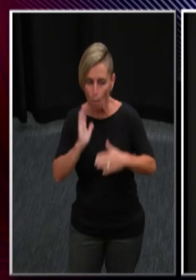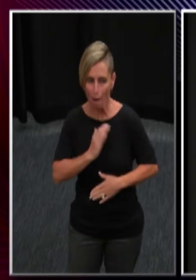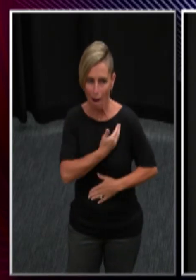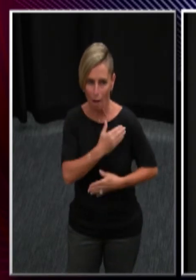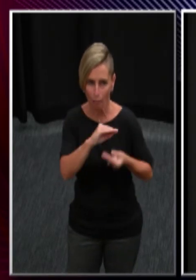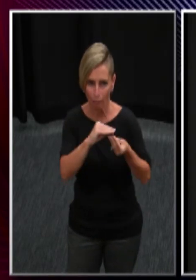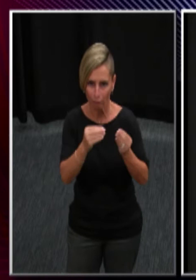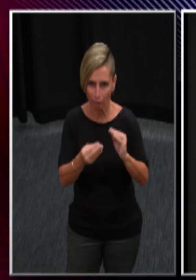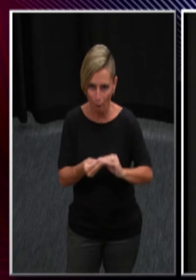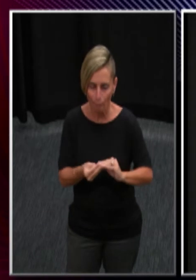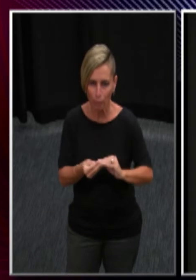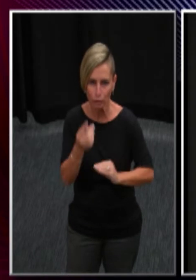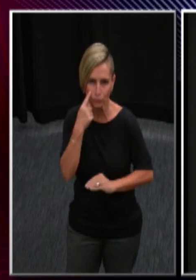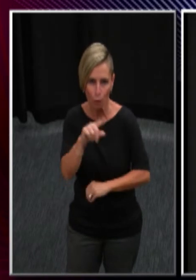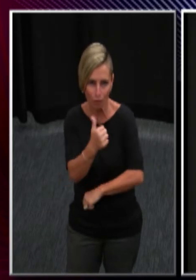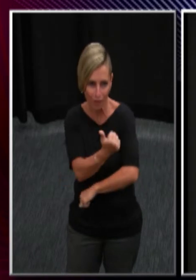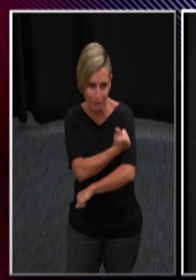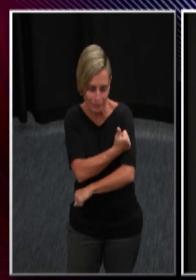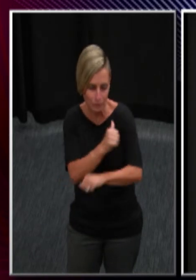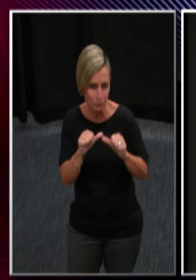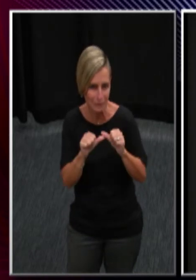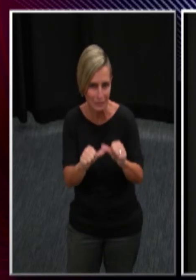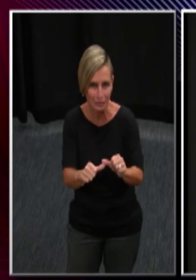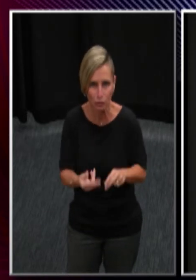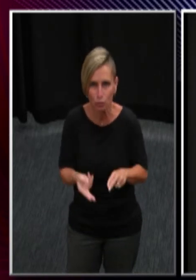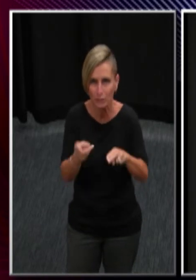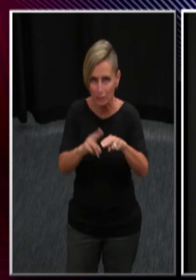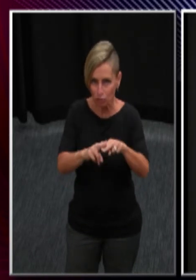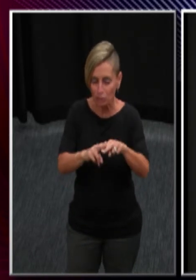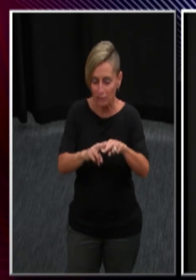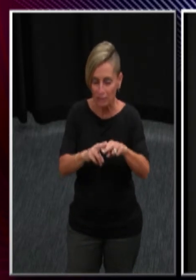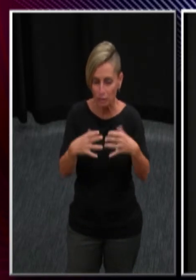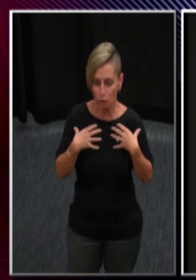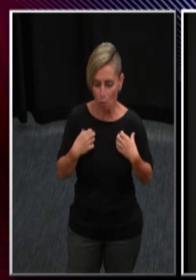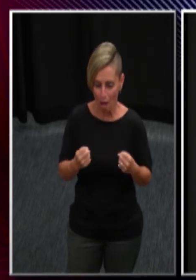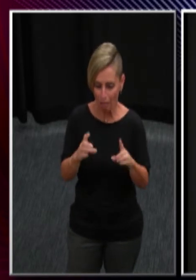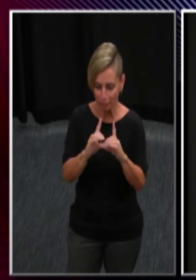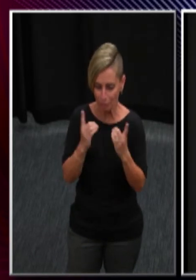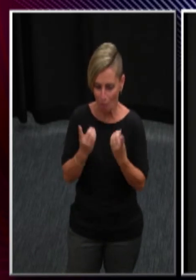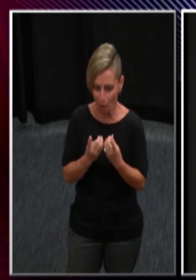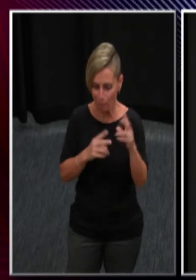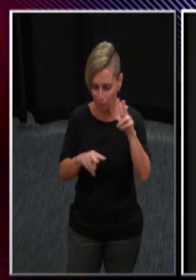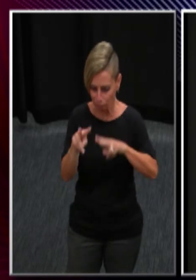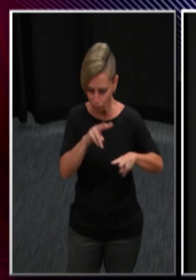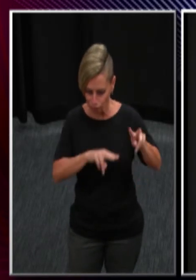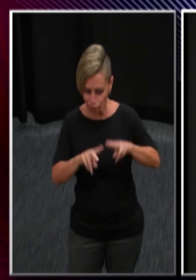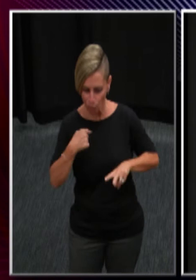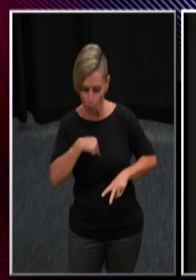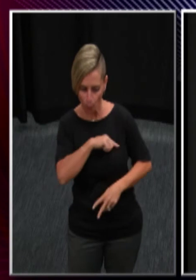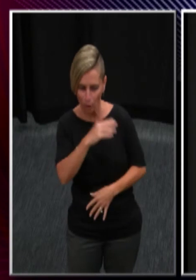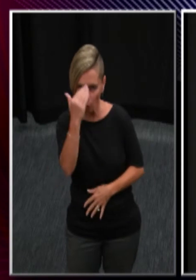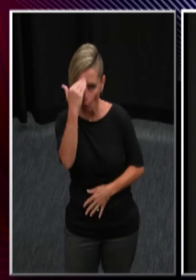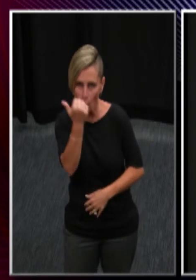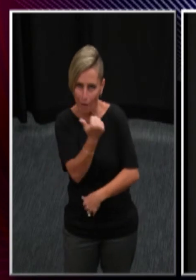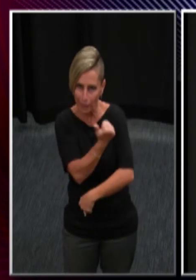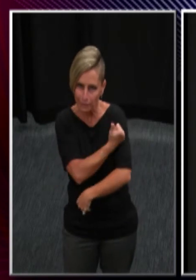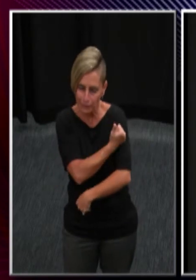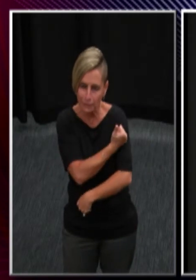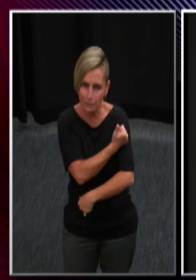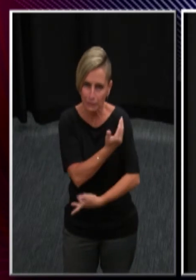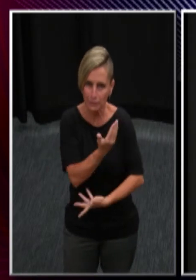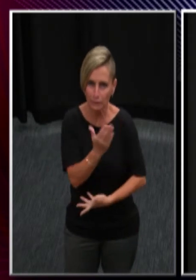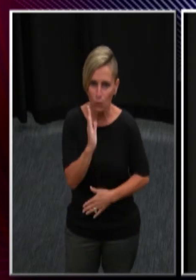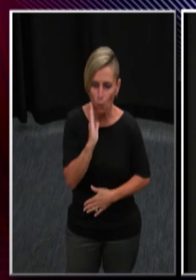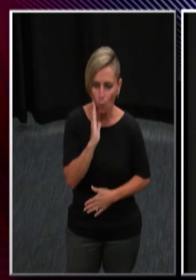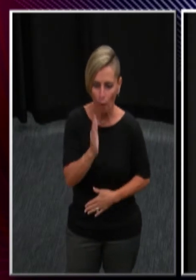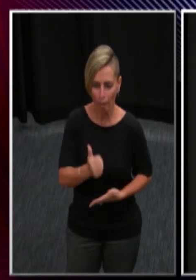continue to increase, because from a Department of Health perspective, we know vaccination is how we will get out of this pandemic.